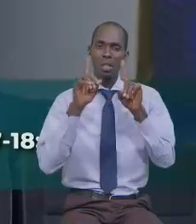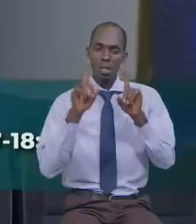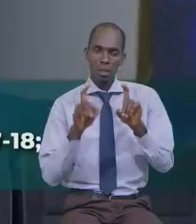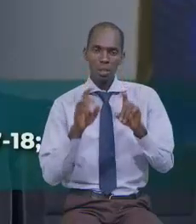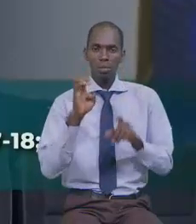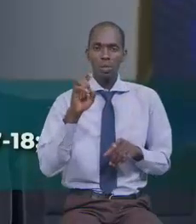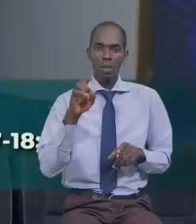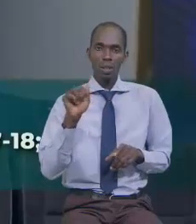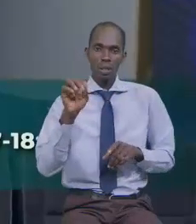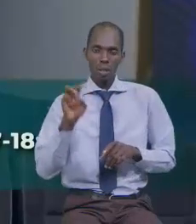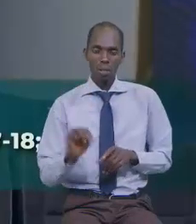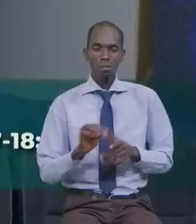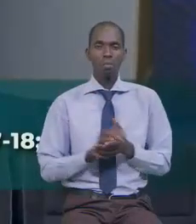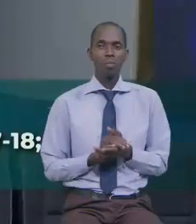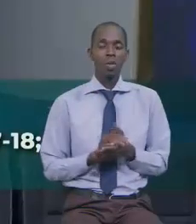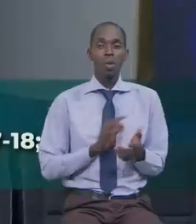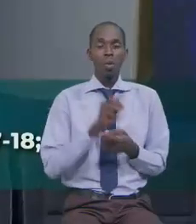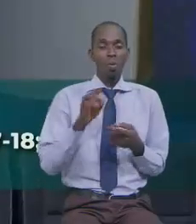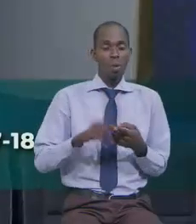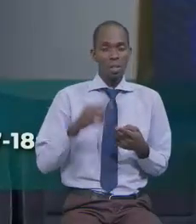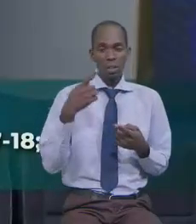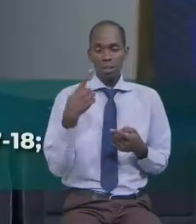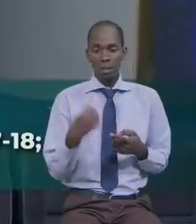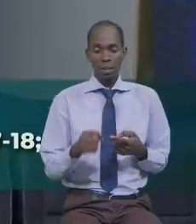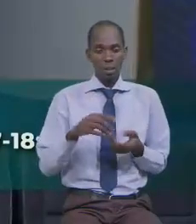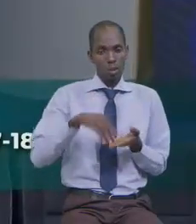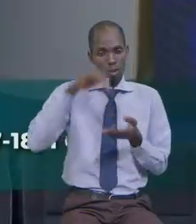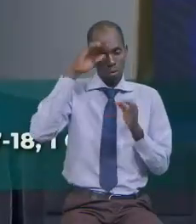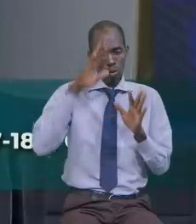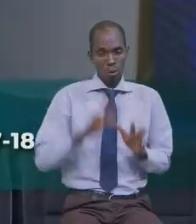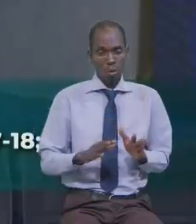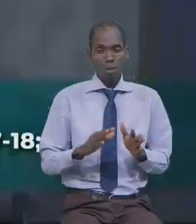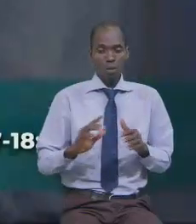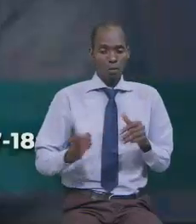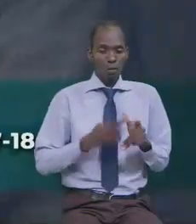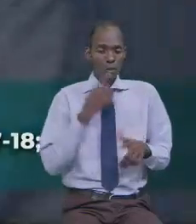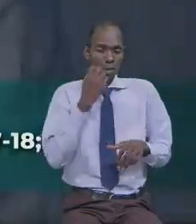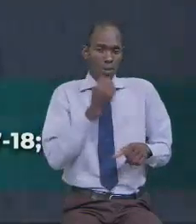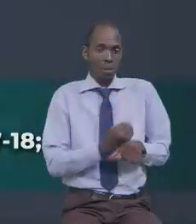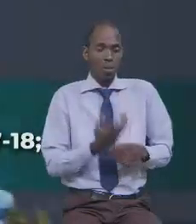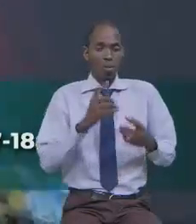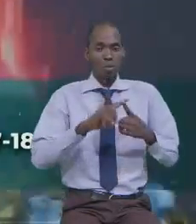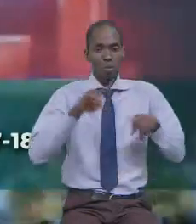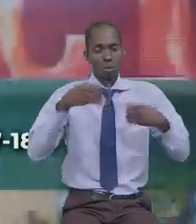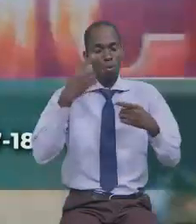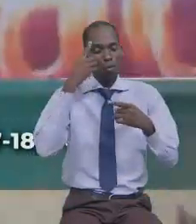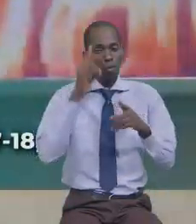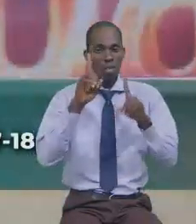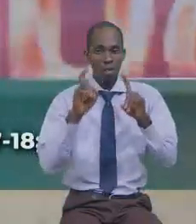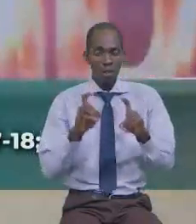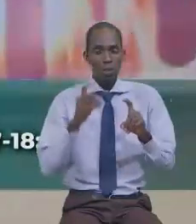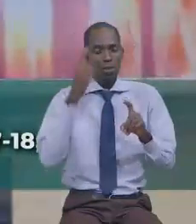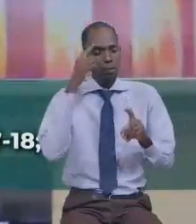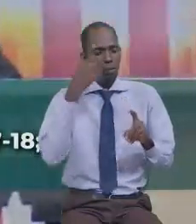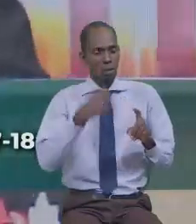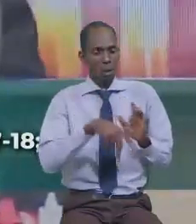the undergraduate first year wants to go for test, we call it exam. For the primary school